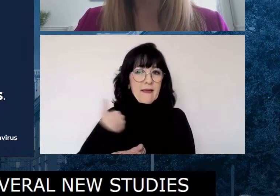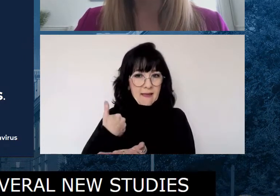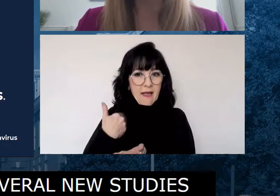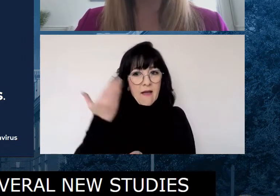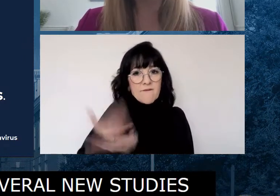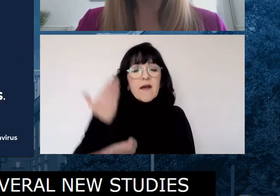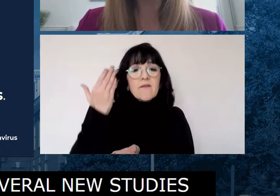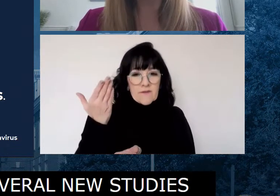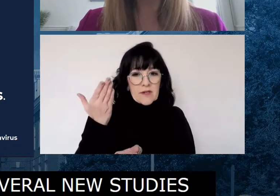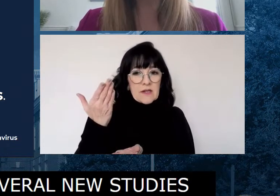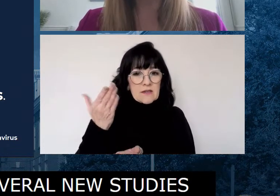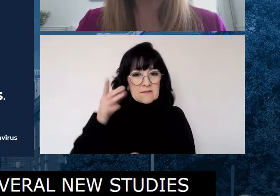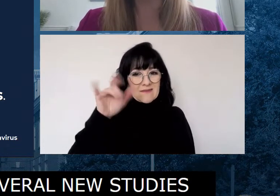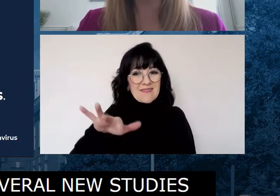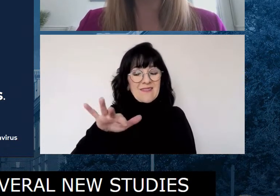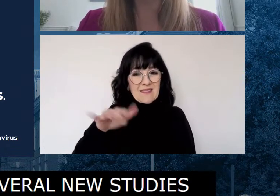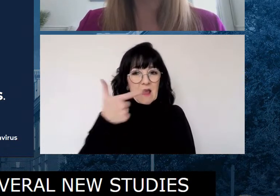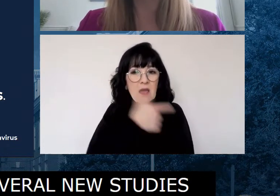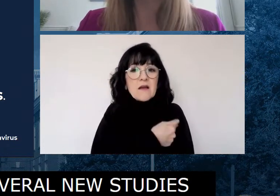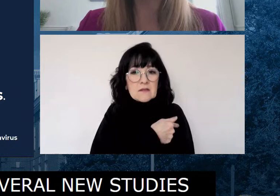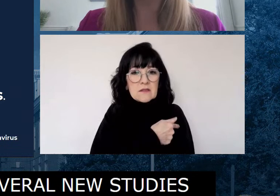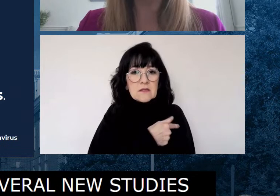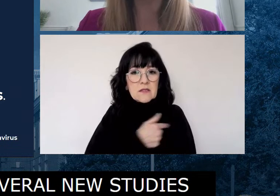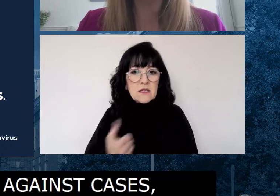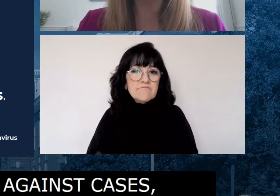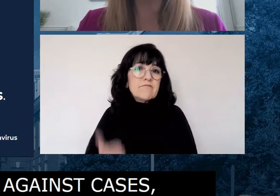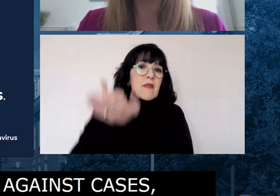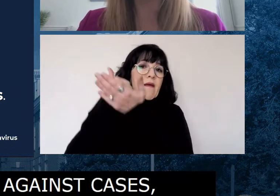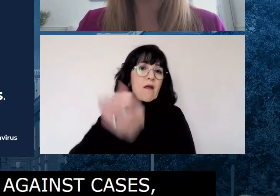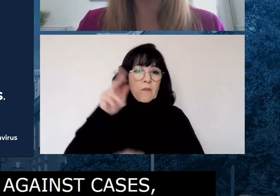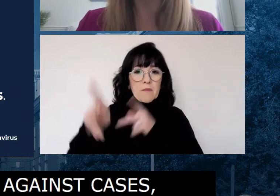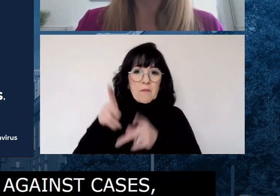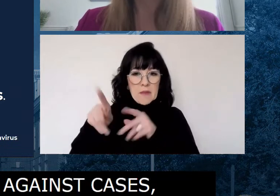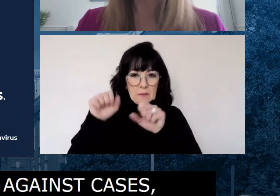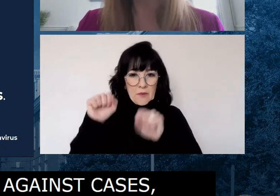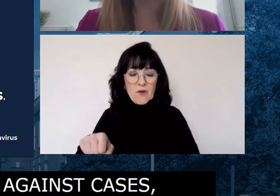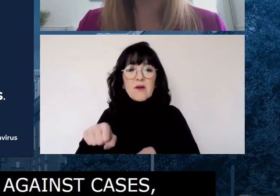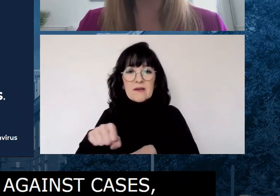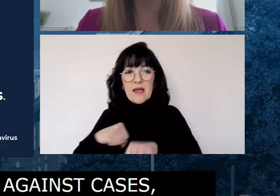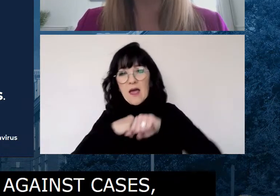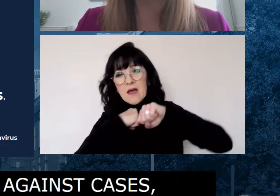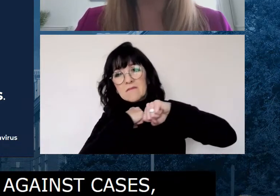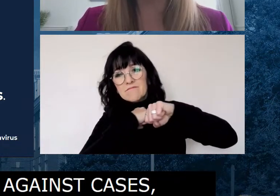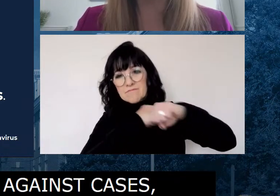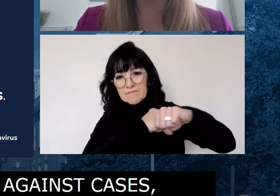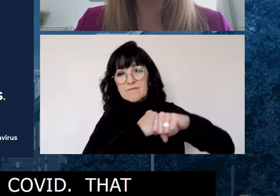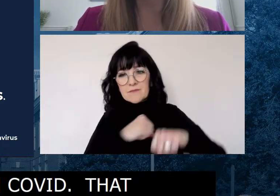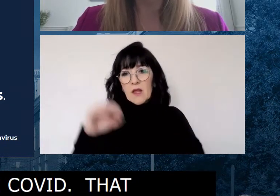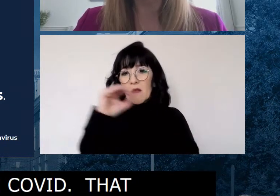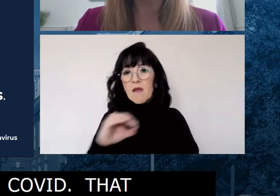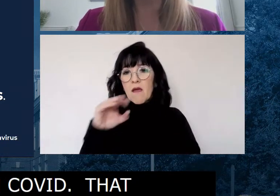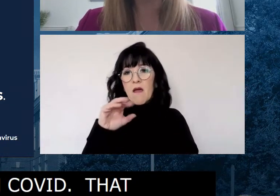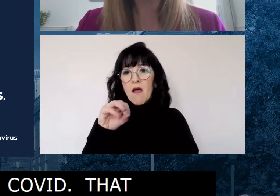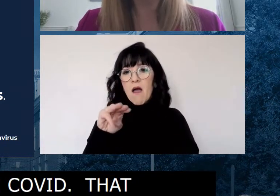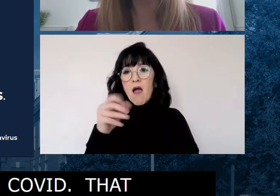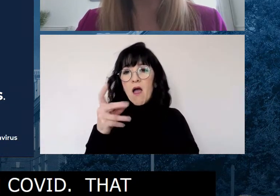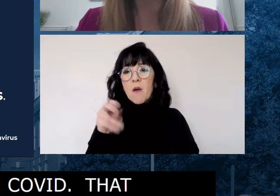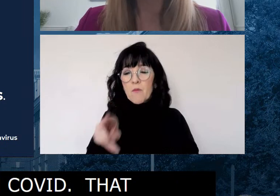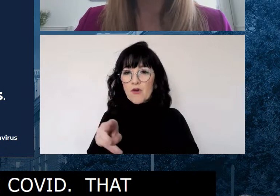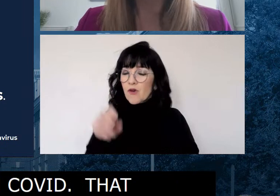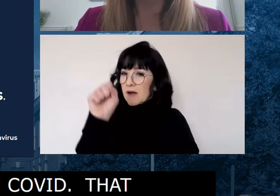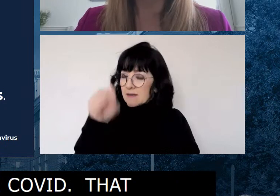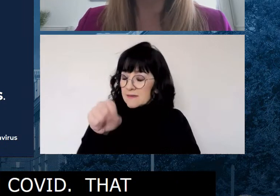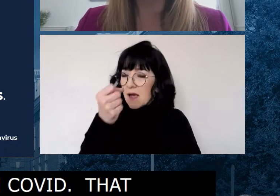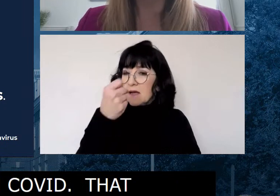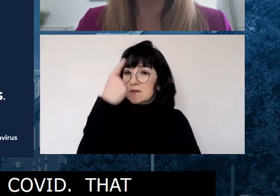COVID. And that includes its effectiveness against Omicron, which of course is the predominant strain by